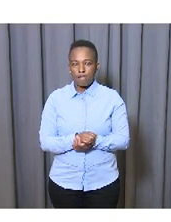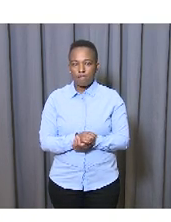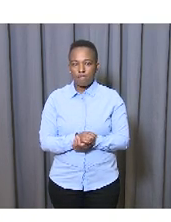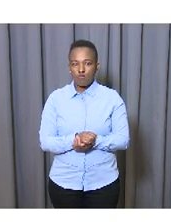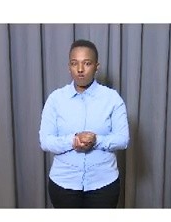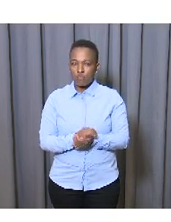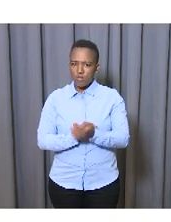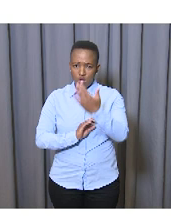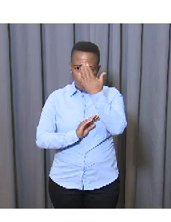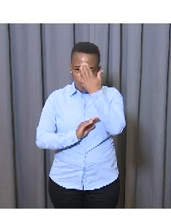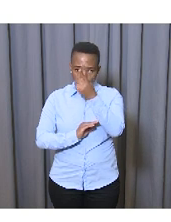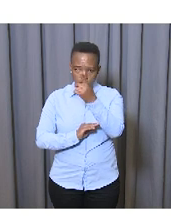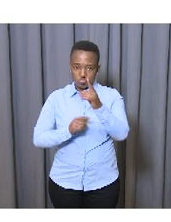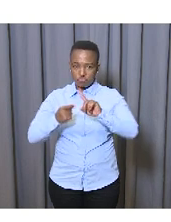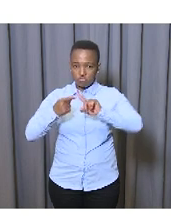You know our pillars,